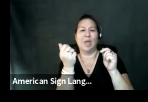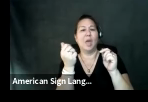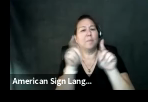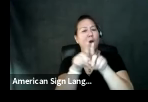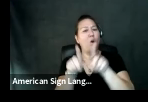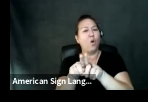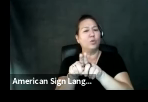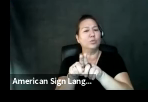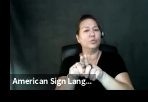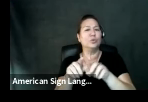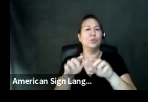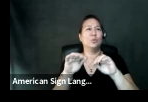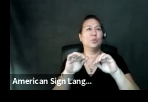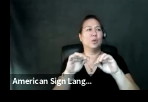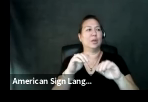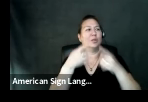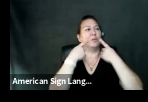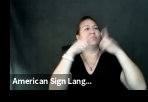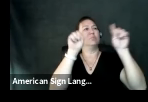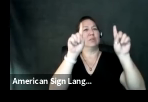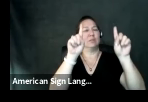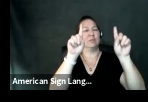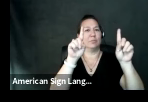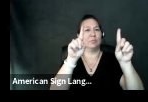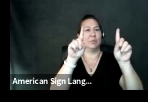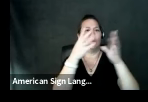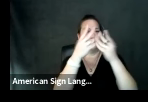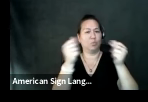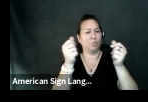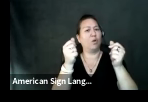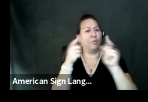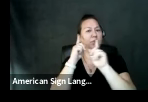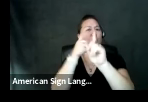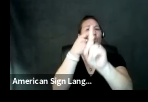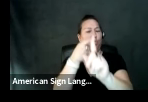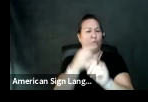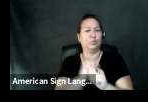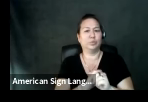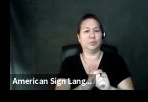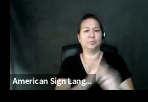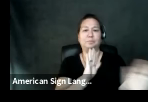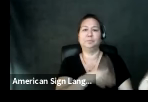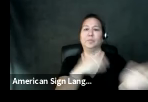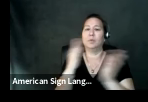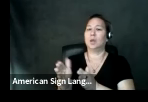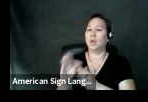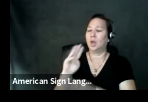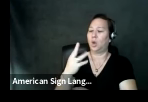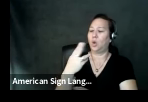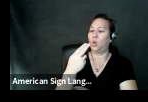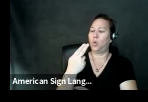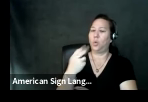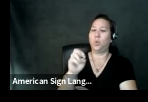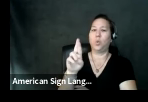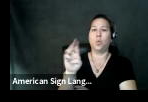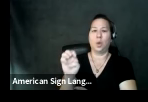in the what. And then finally is going to be that where. So the team then discusses and